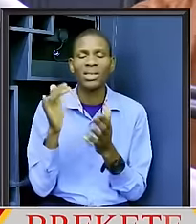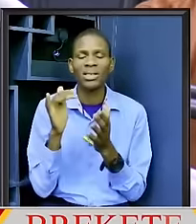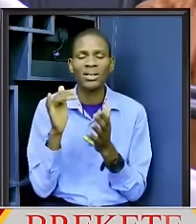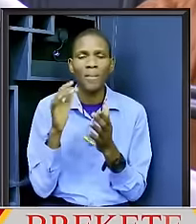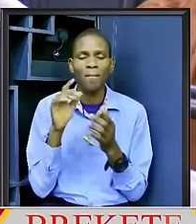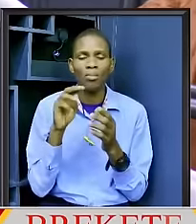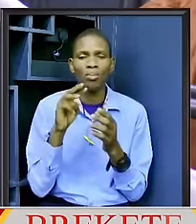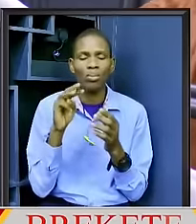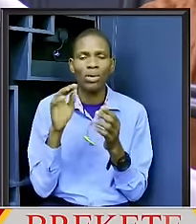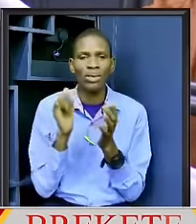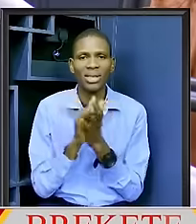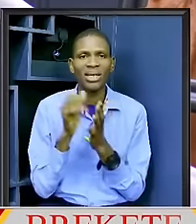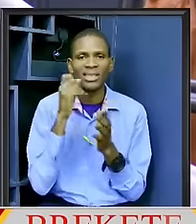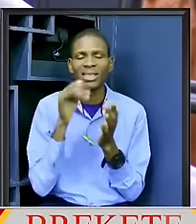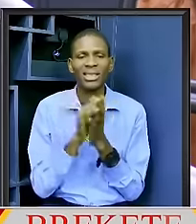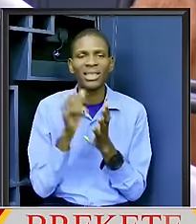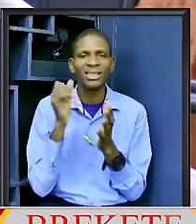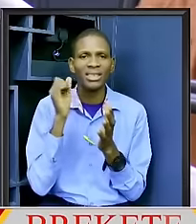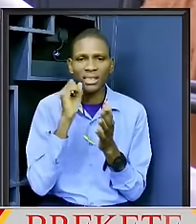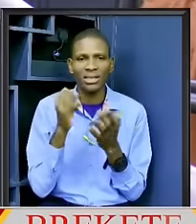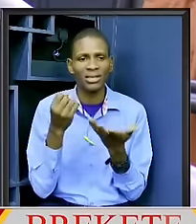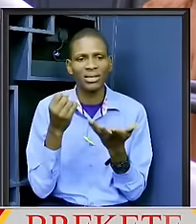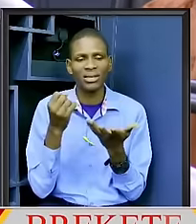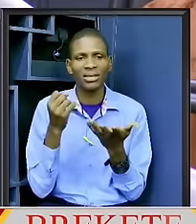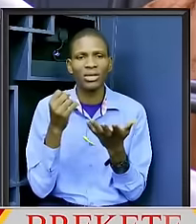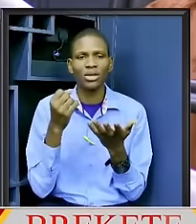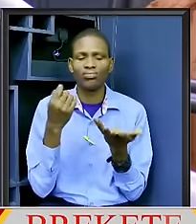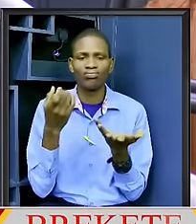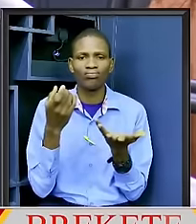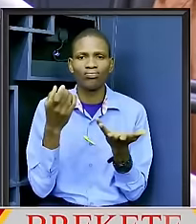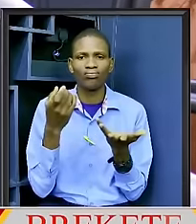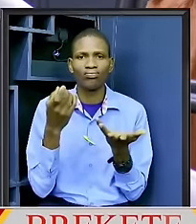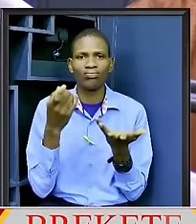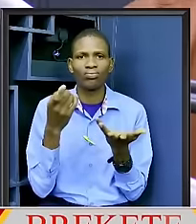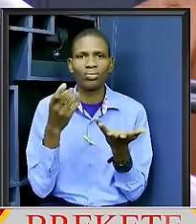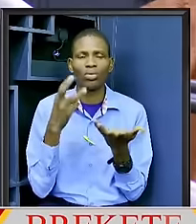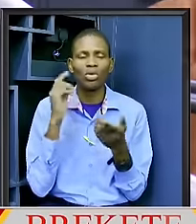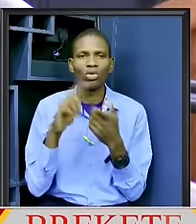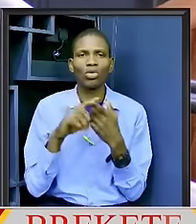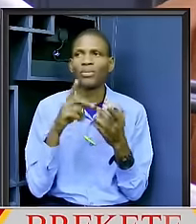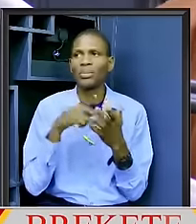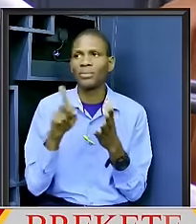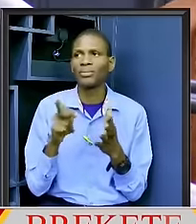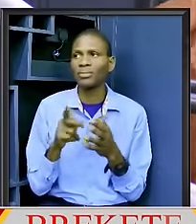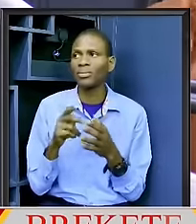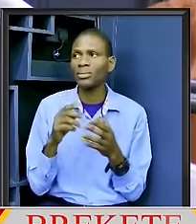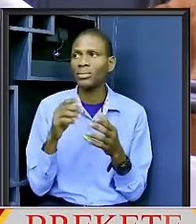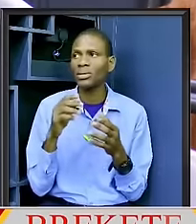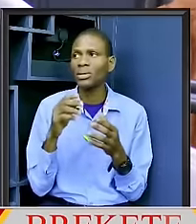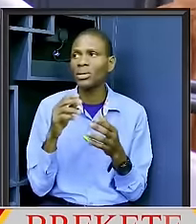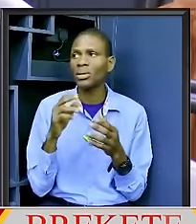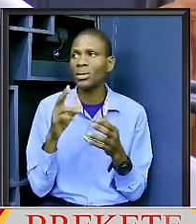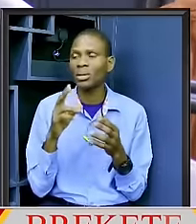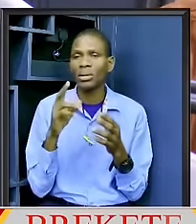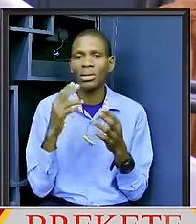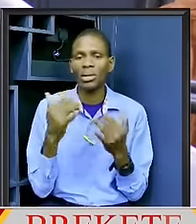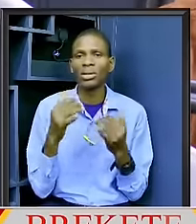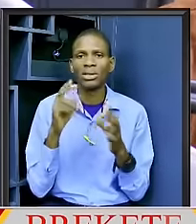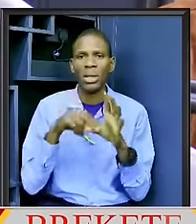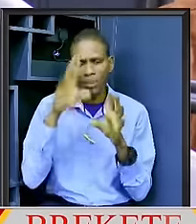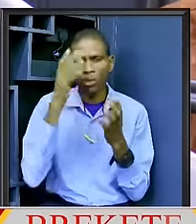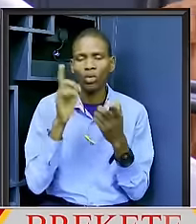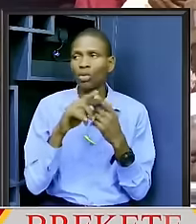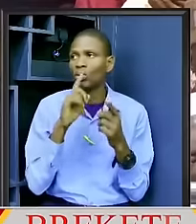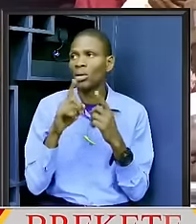be the reconciliation where we arrive at for Otako police station. Exactly. Yes. Chairman, you want to talk? Yes, sir.